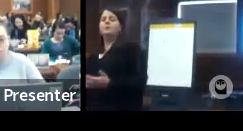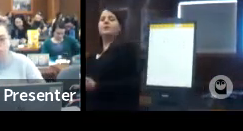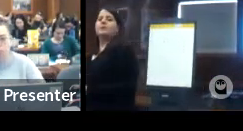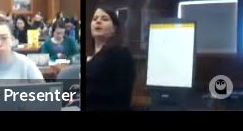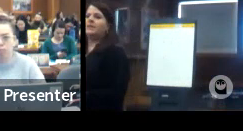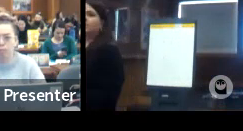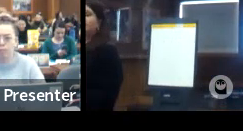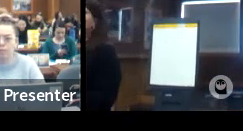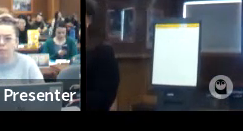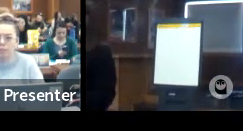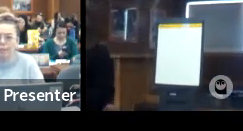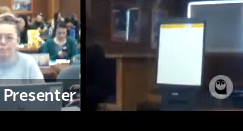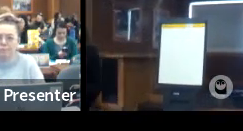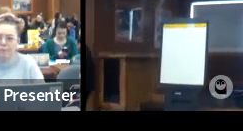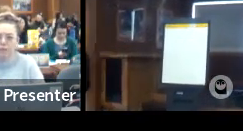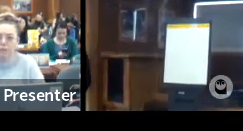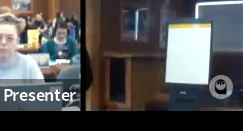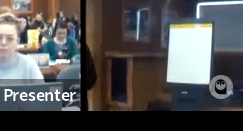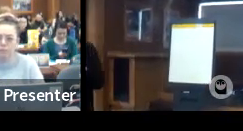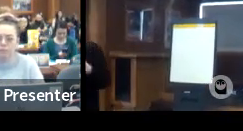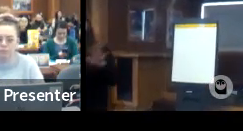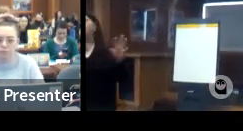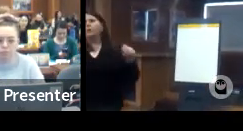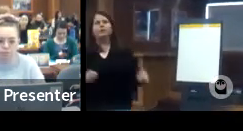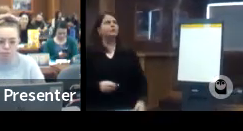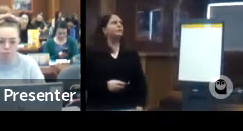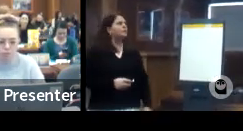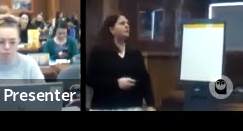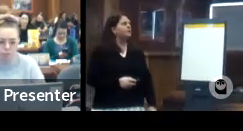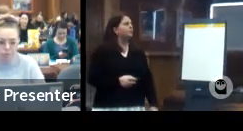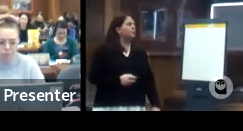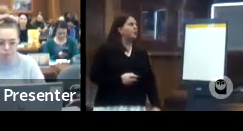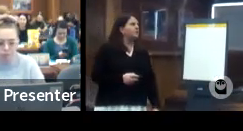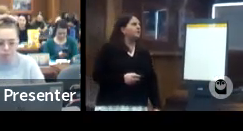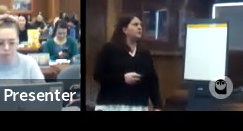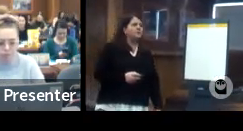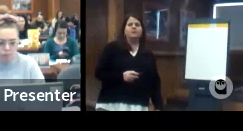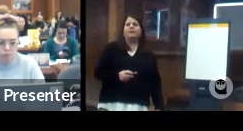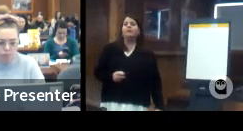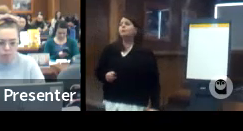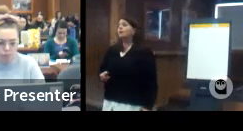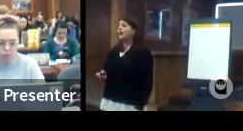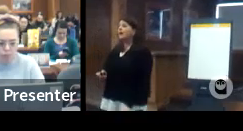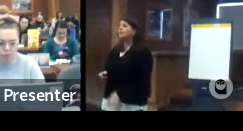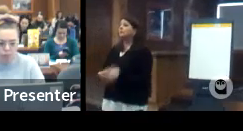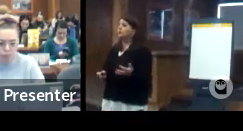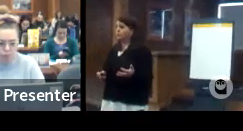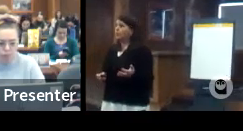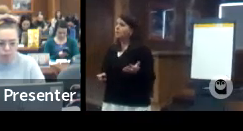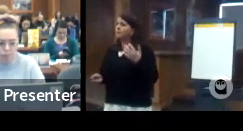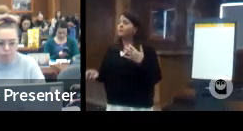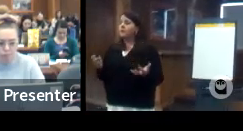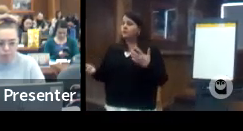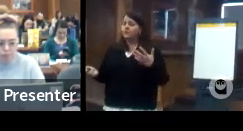so partner with other agencies wherever you can. Again, we talked about that a little bit earlier as far as being in some rural parts, that's limited. But if you can,